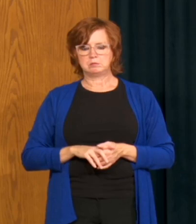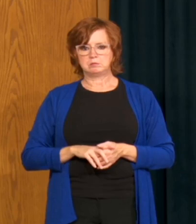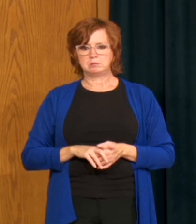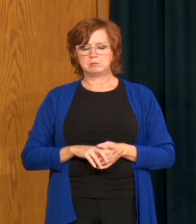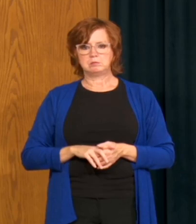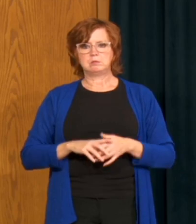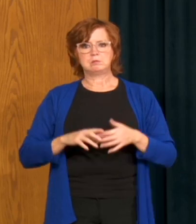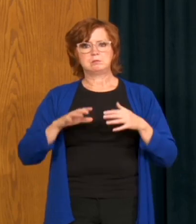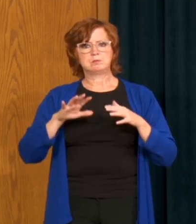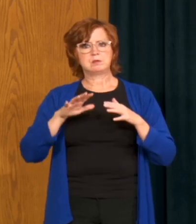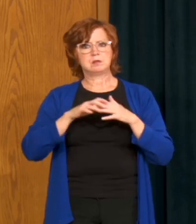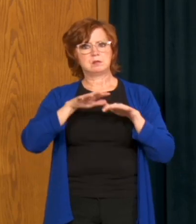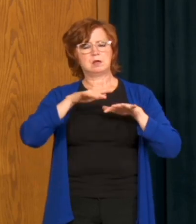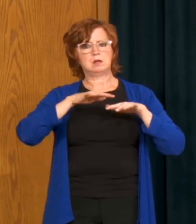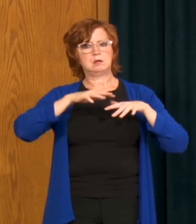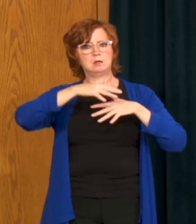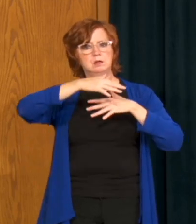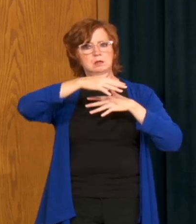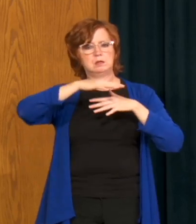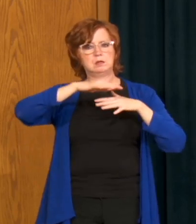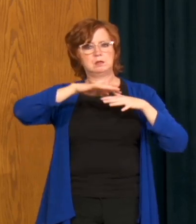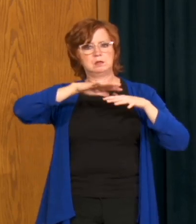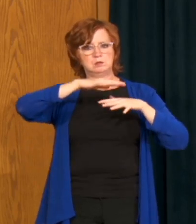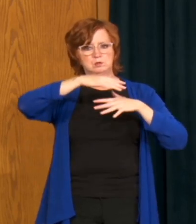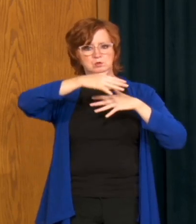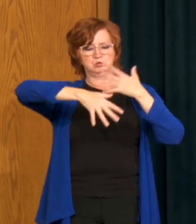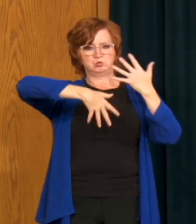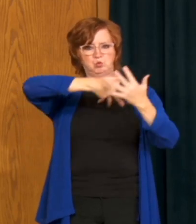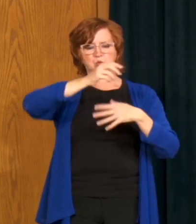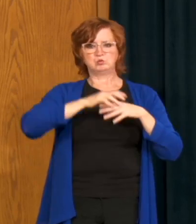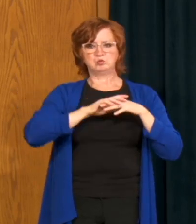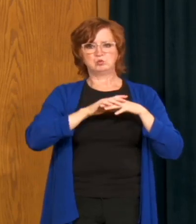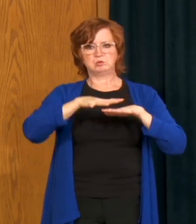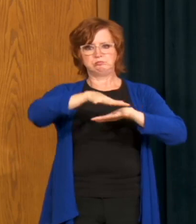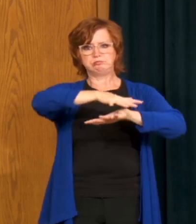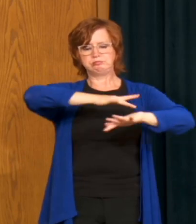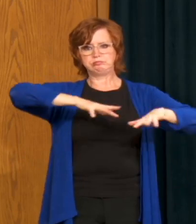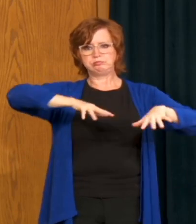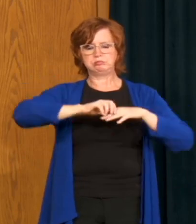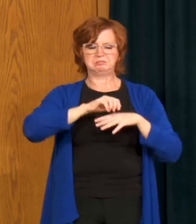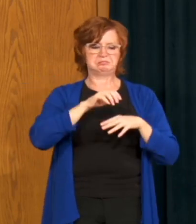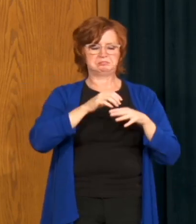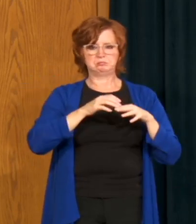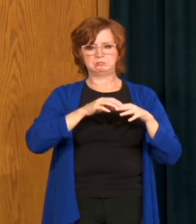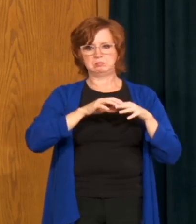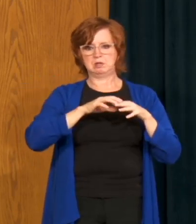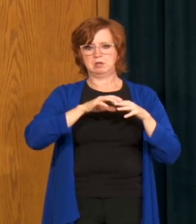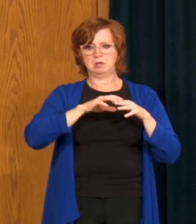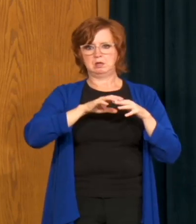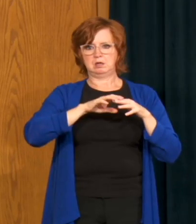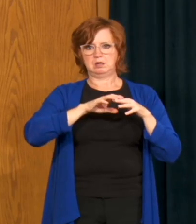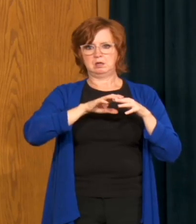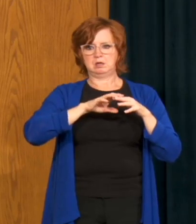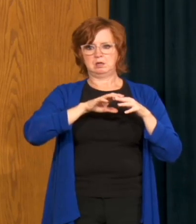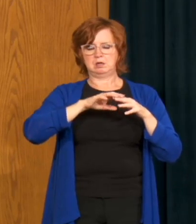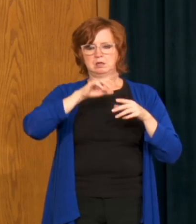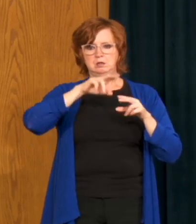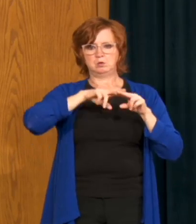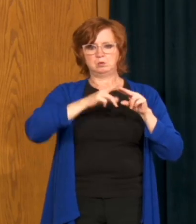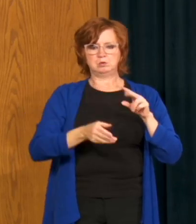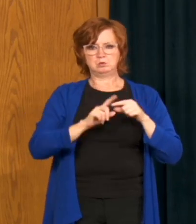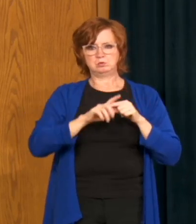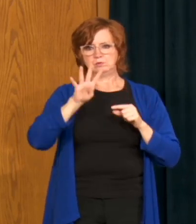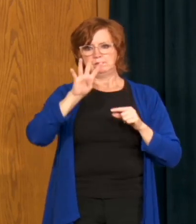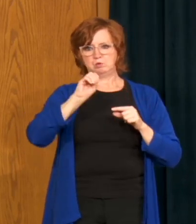Our social mixing went as low as 40 to 50% because, only essential people in essential industries were